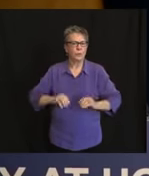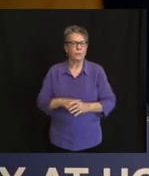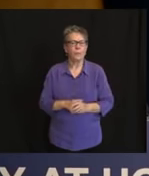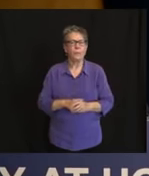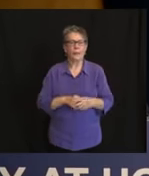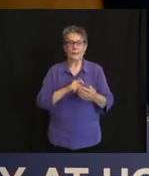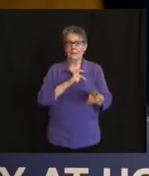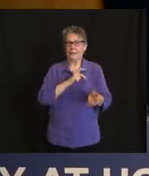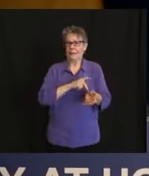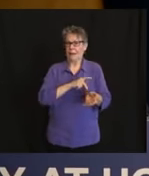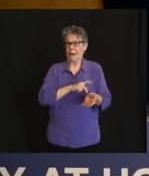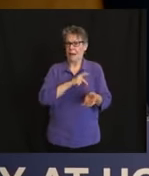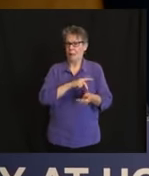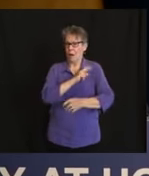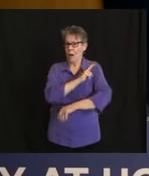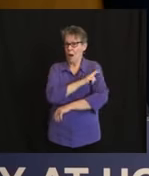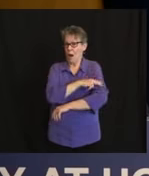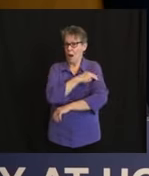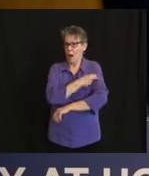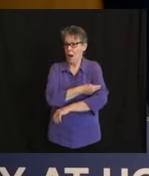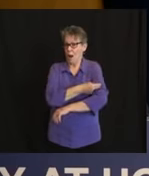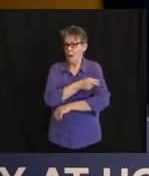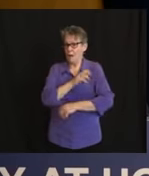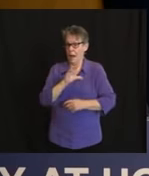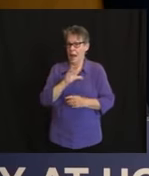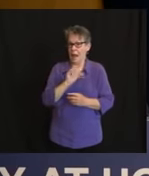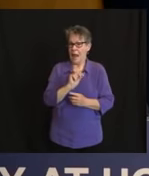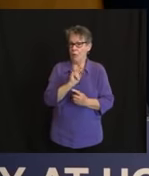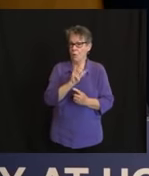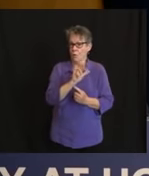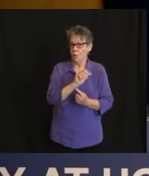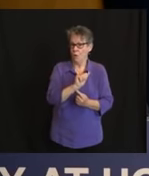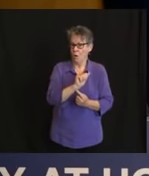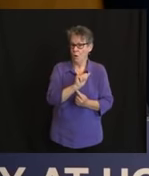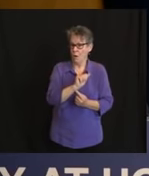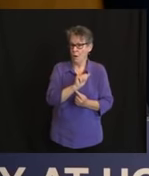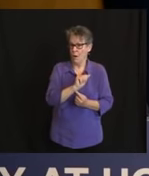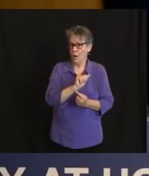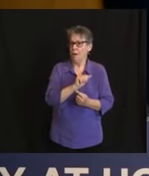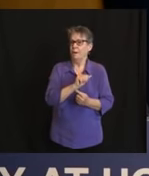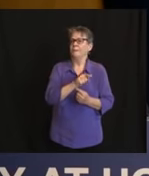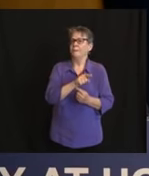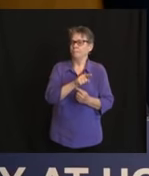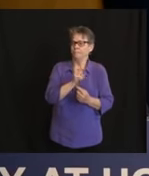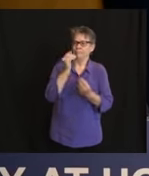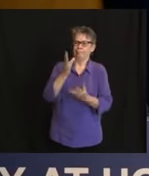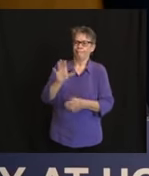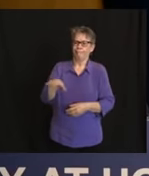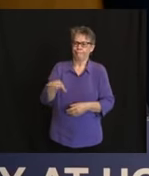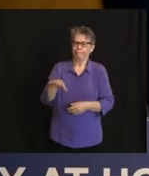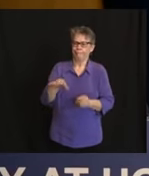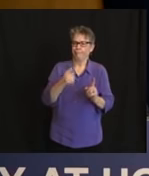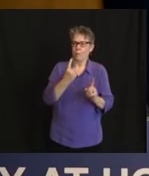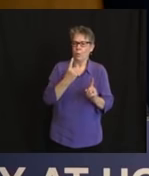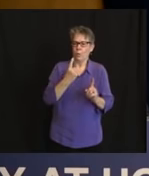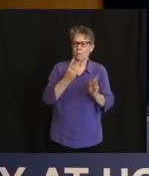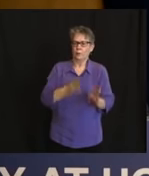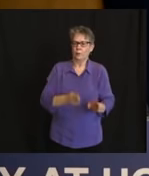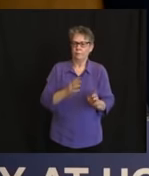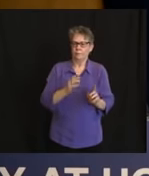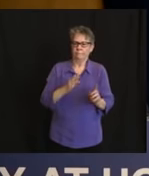COVID-19. In terms of the lab reports, according to the data from this morning, of the labs that are sending